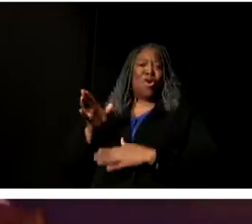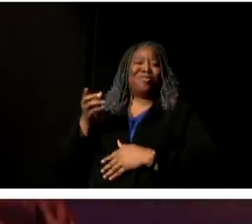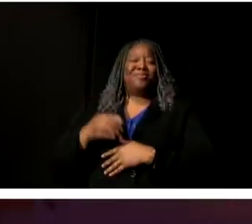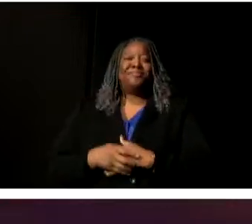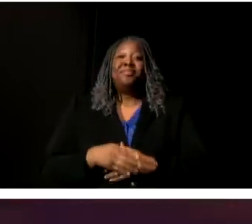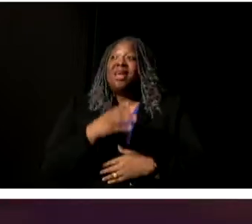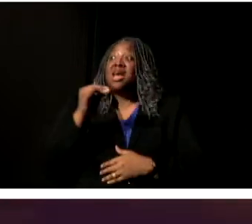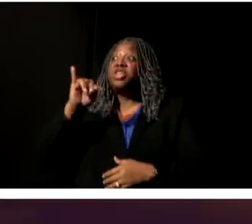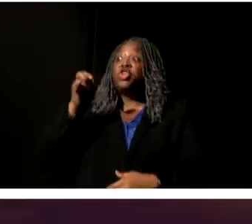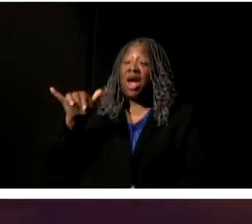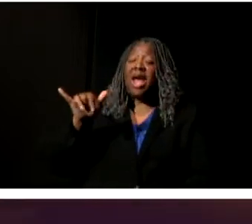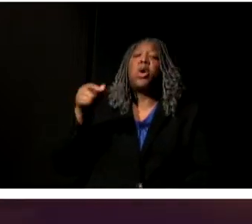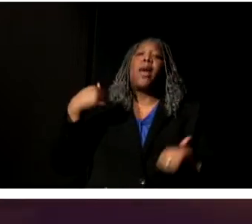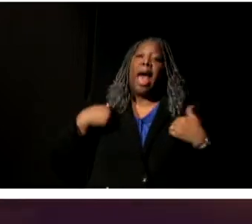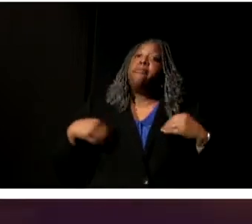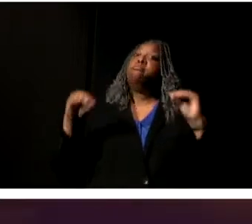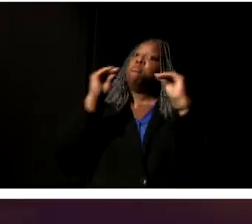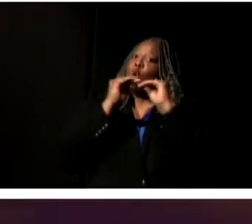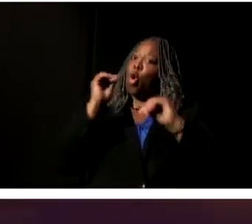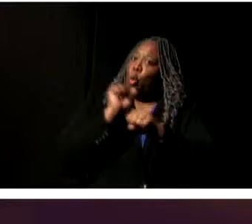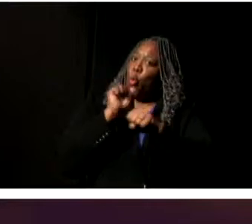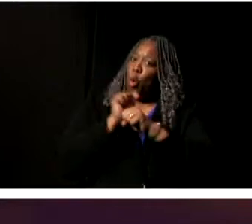And Jay, we got more work to do.